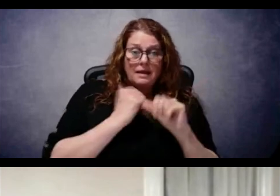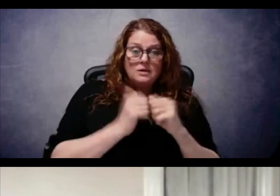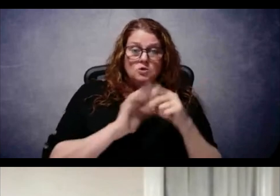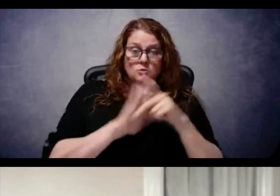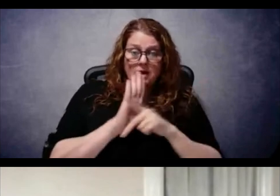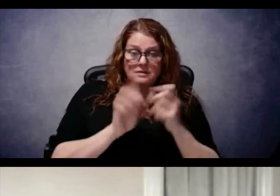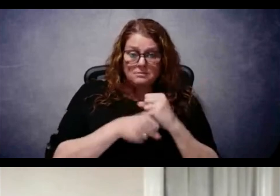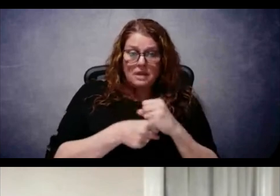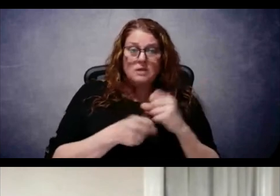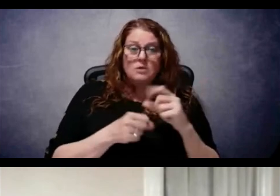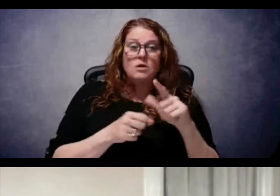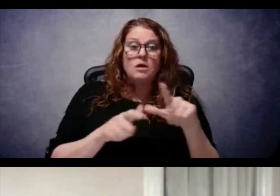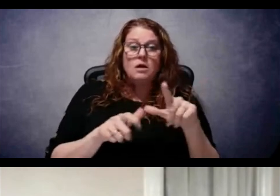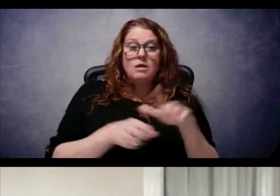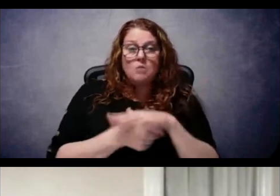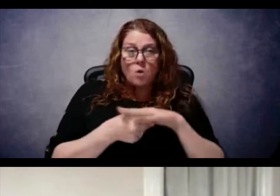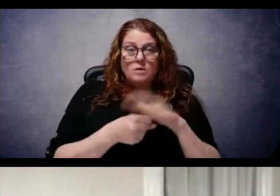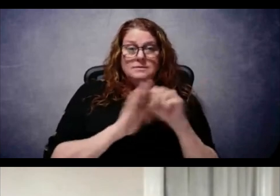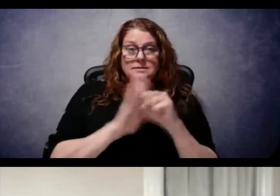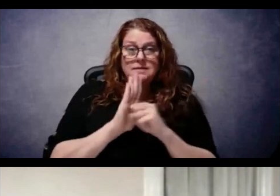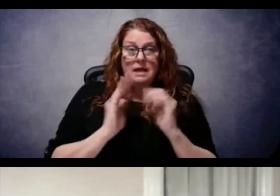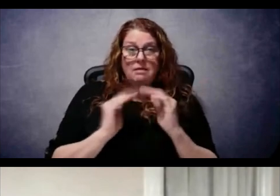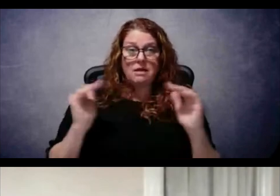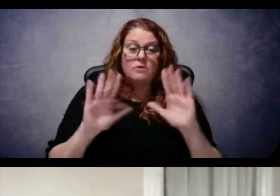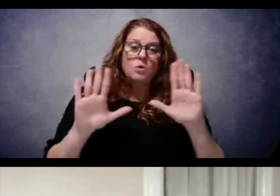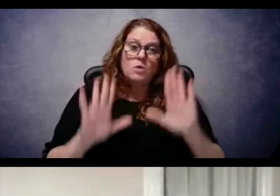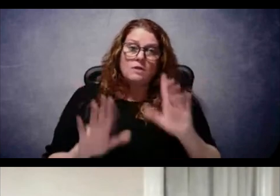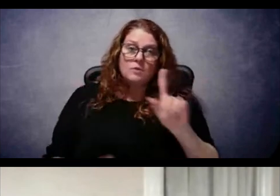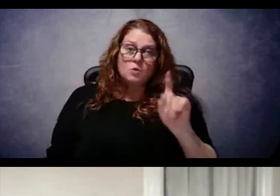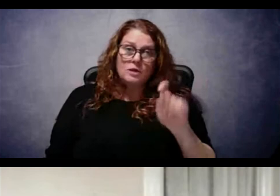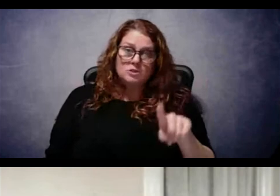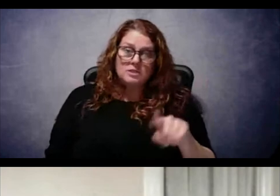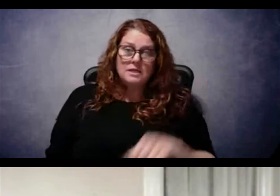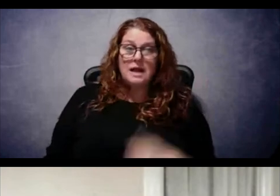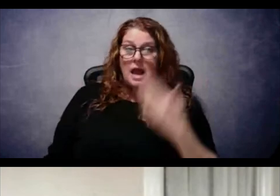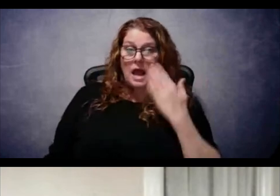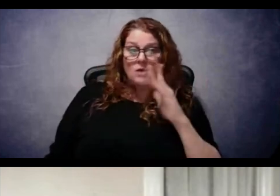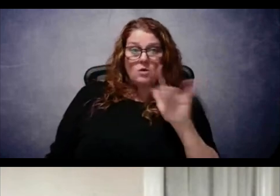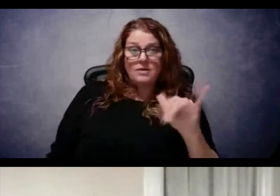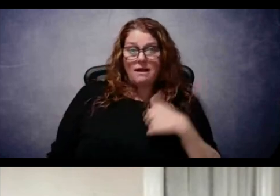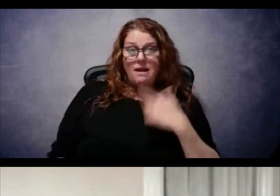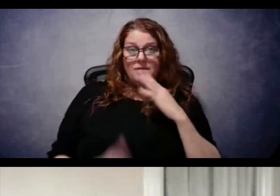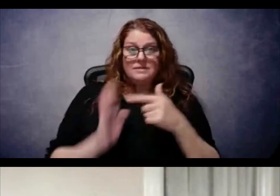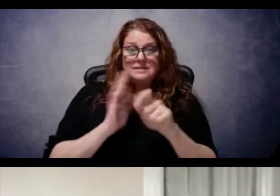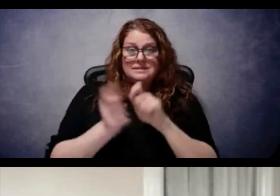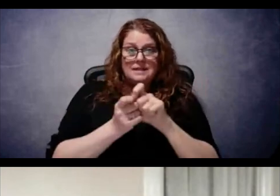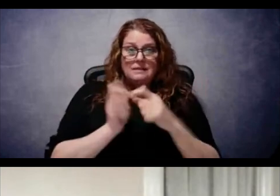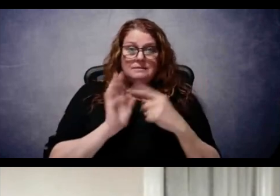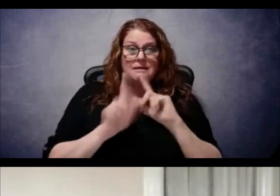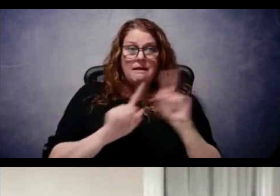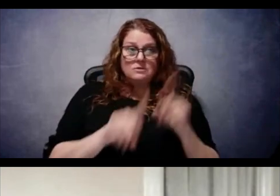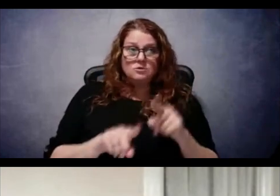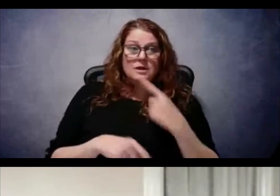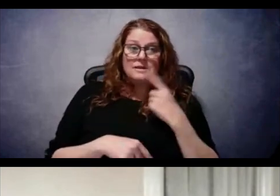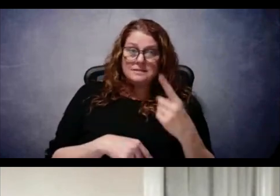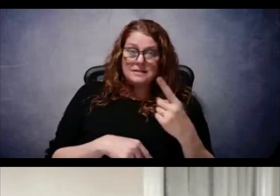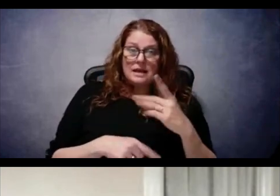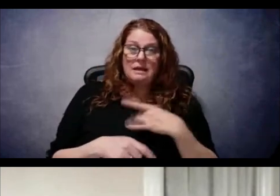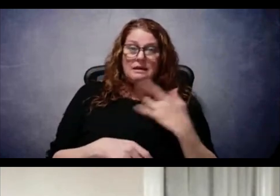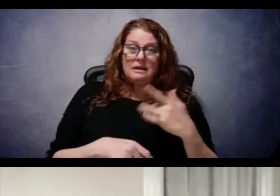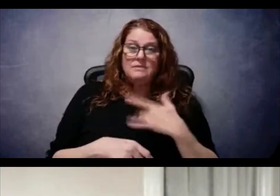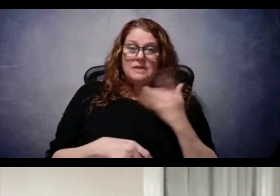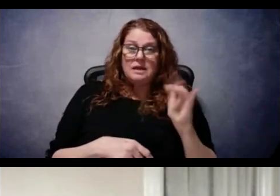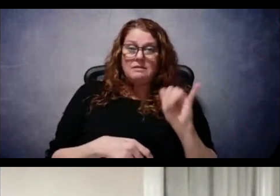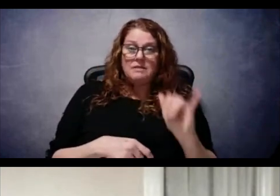or state level? It's a great question. I don't know that I have an exact answer. I can say that I feel like